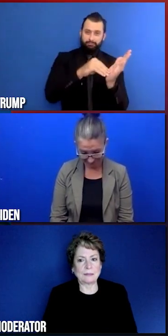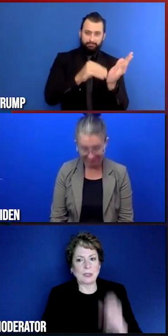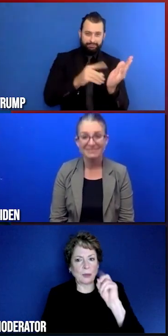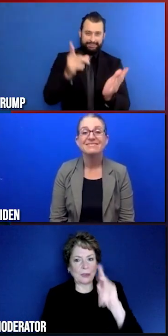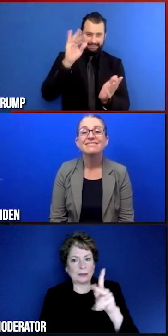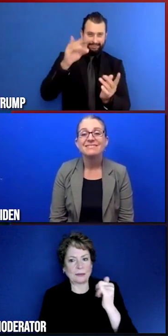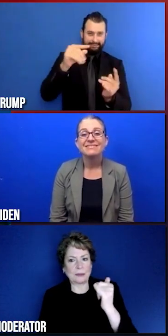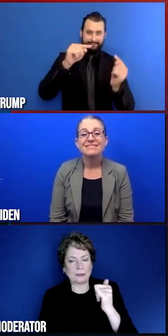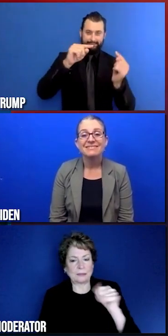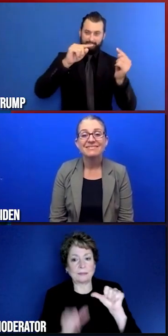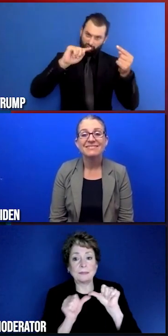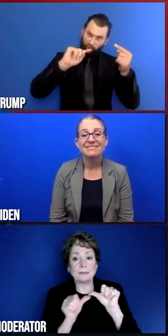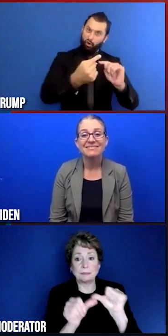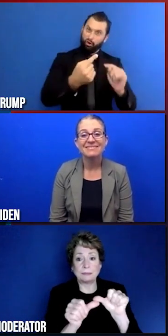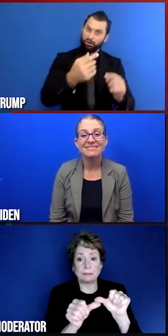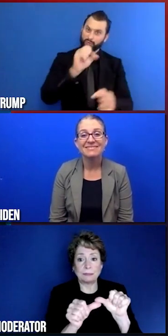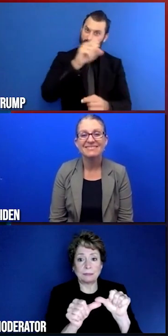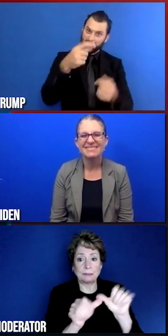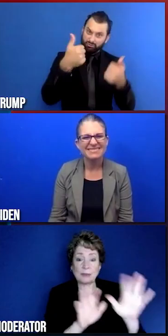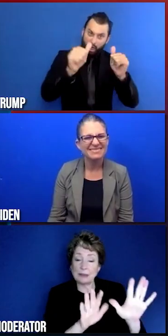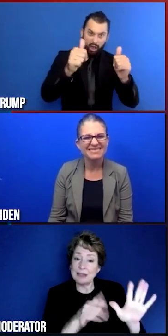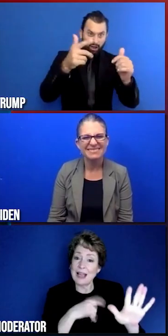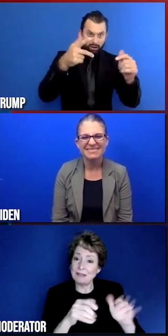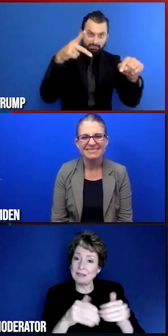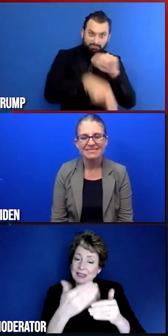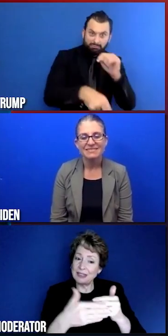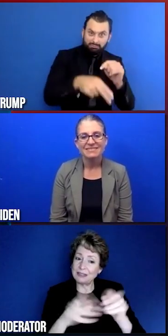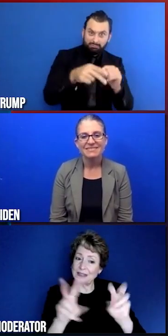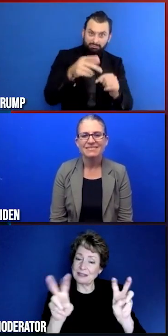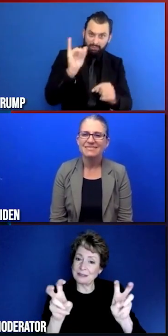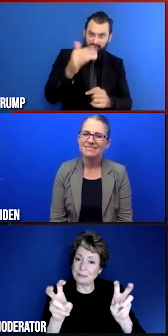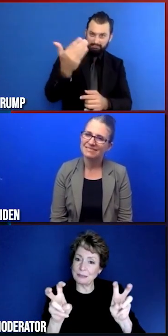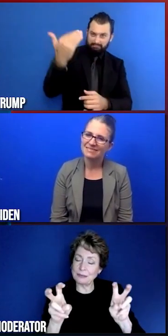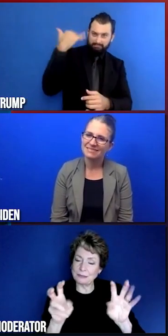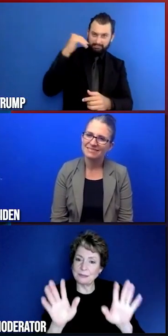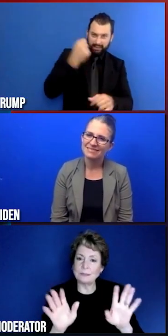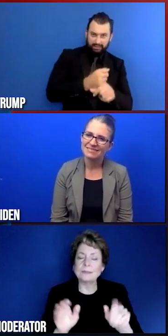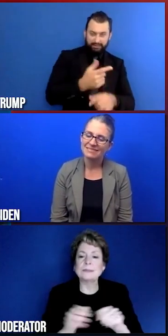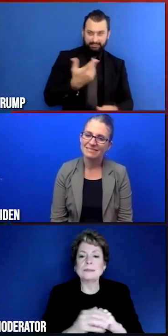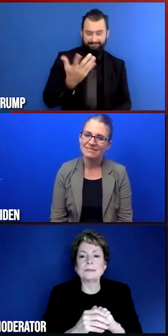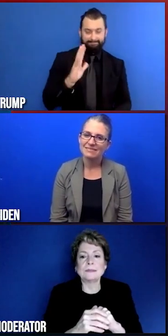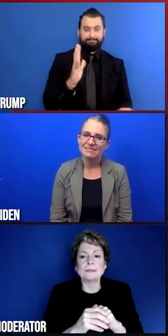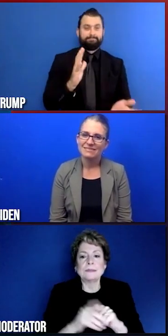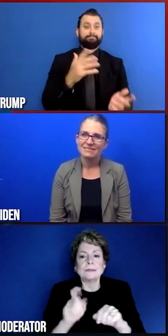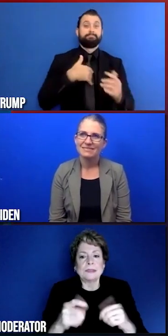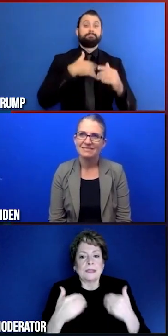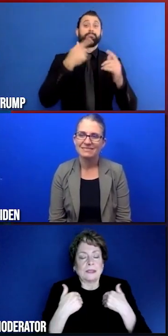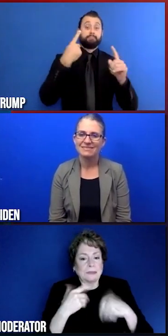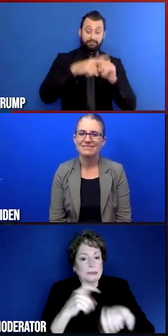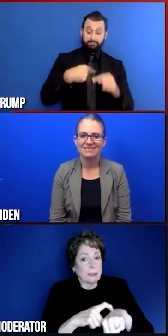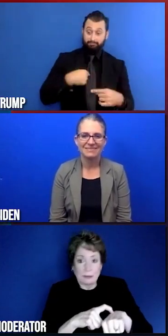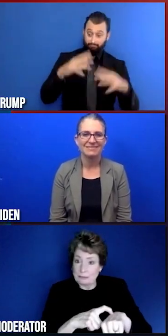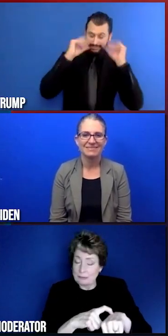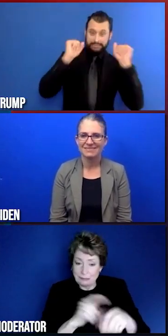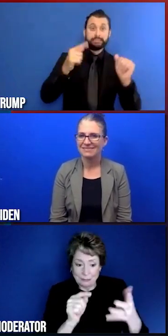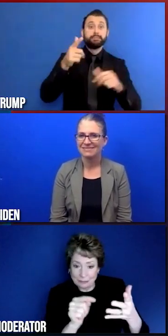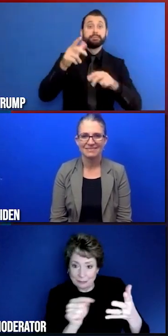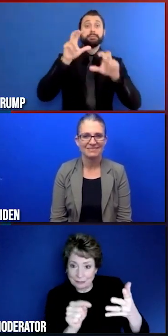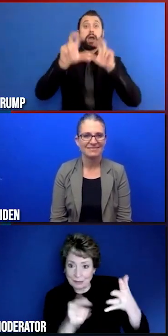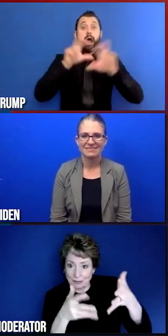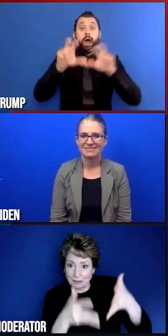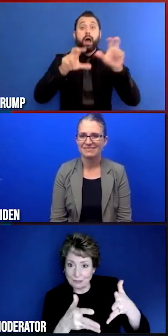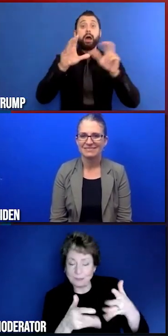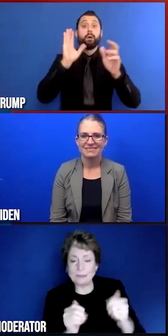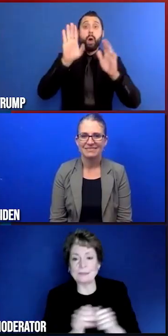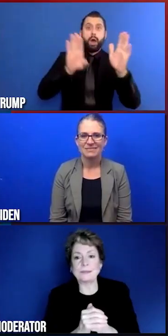President, I have to move on to the next question. They said or the else stock we're not market gonna will have time to boom talk about it. if I'm elected. If he's elected, the stock market will crash. Okay,